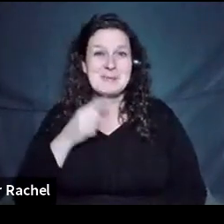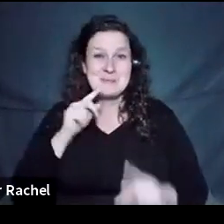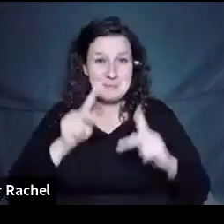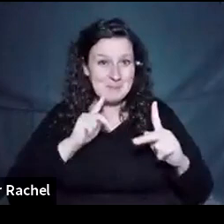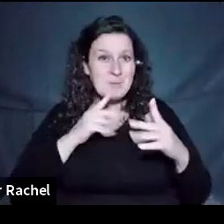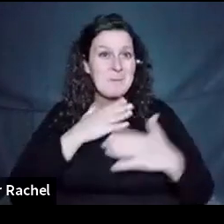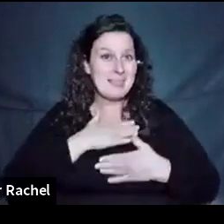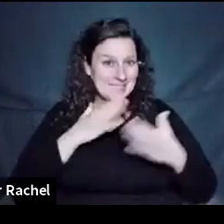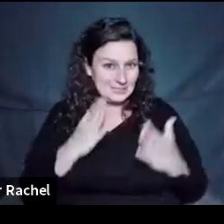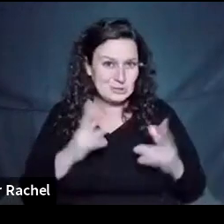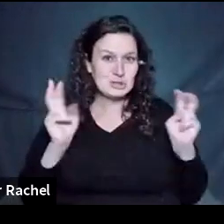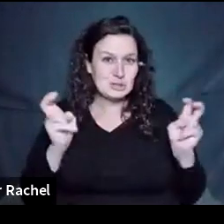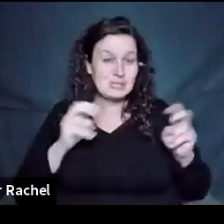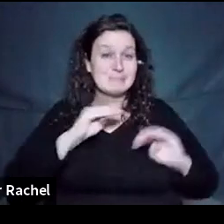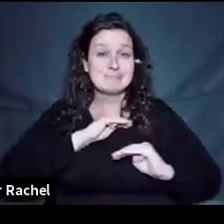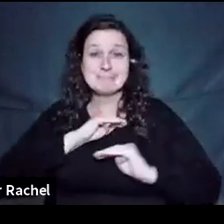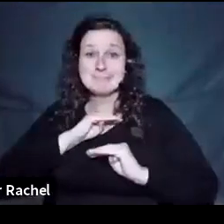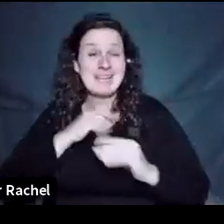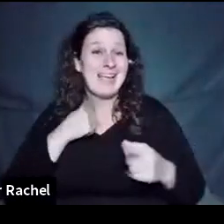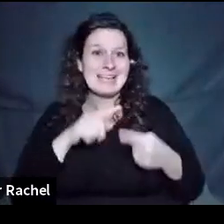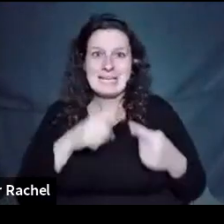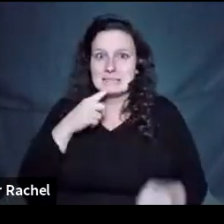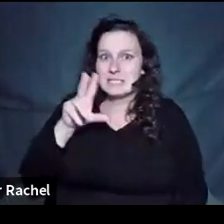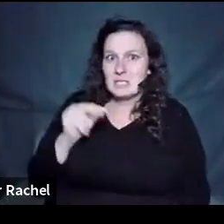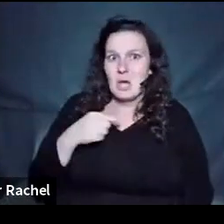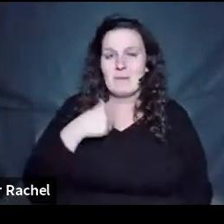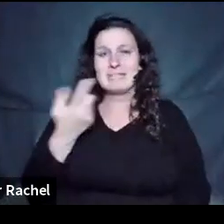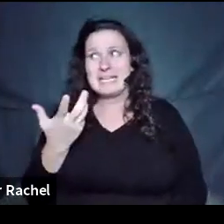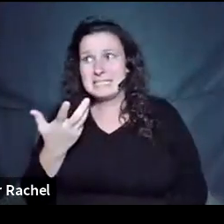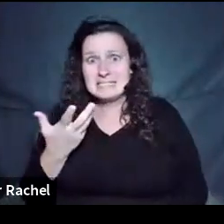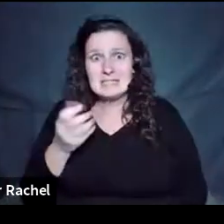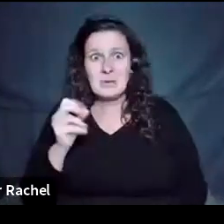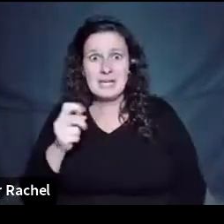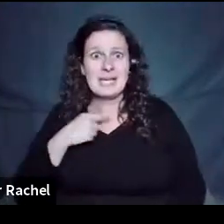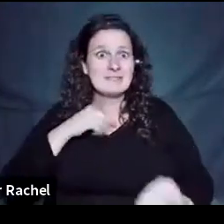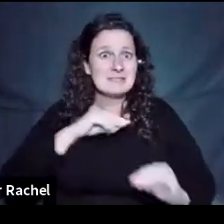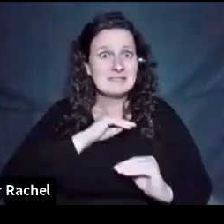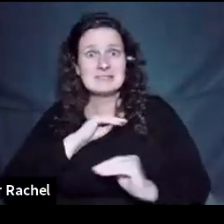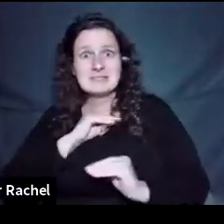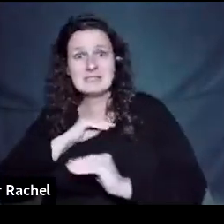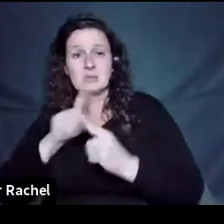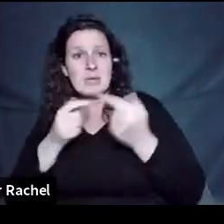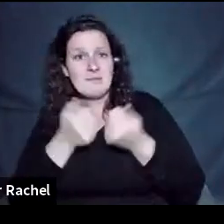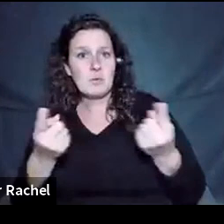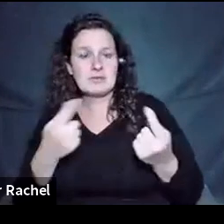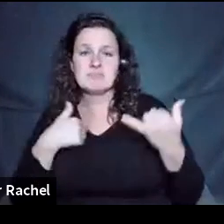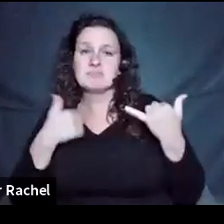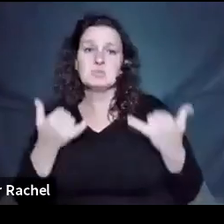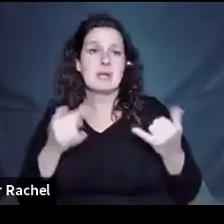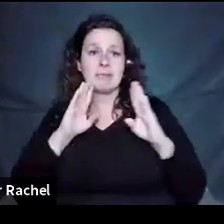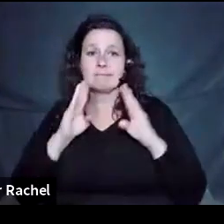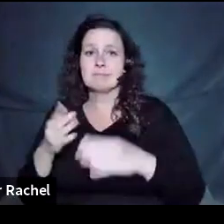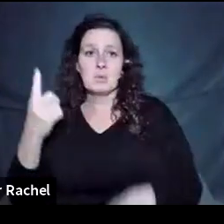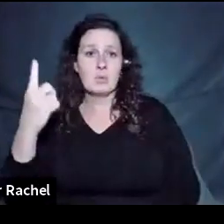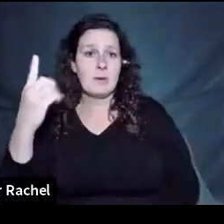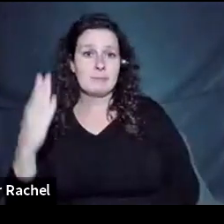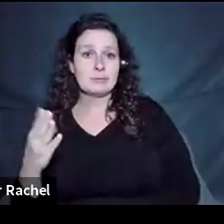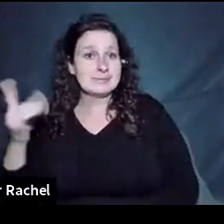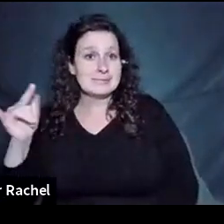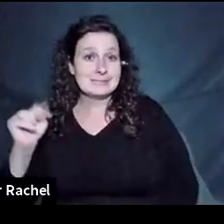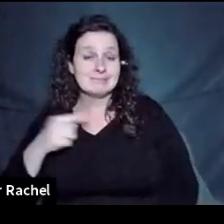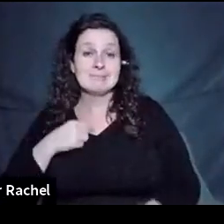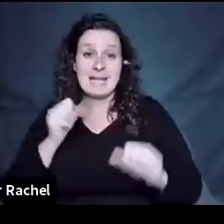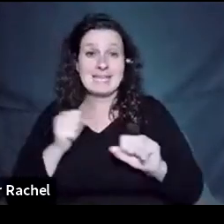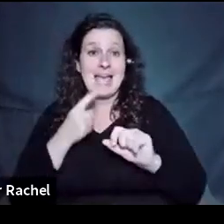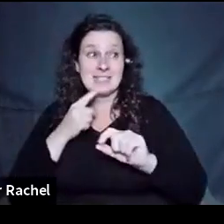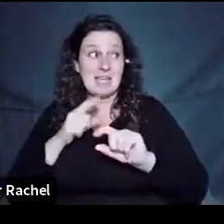know, I wouldn't be able to say no to people and I'd have to please everybody. Today, there's only one person I have to please and I can say no to